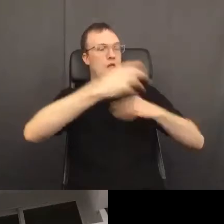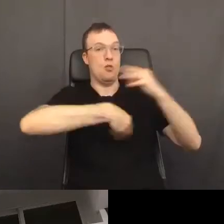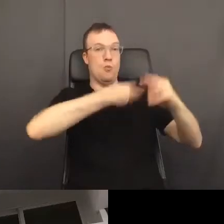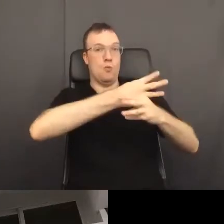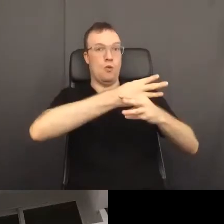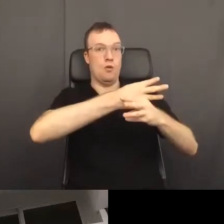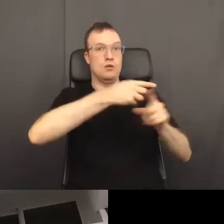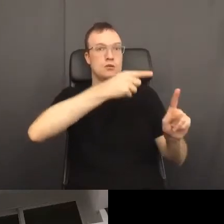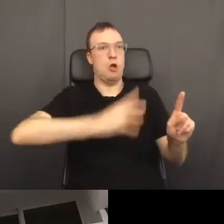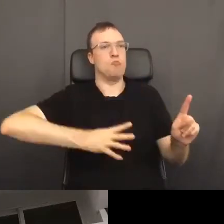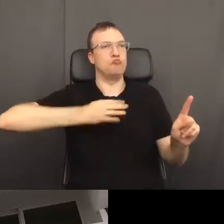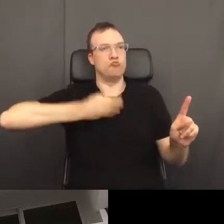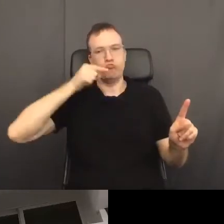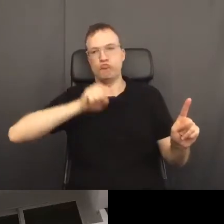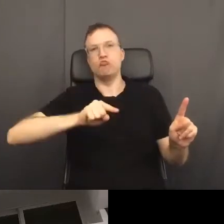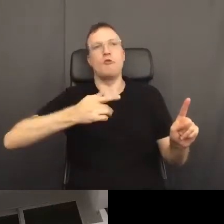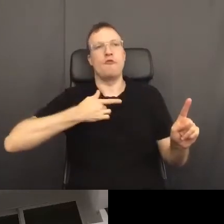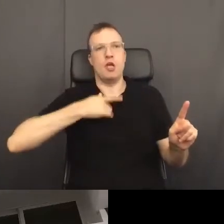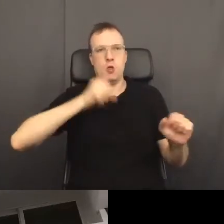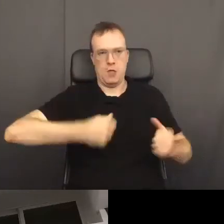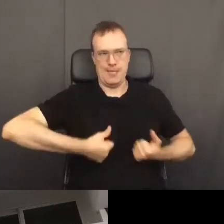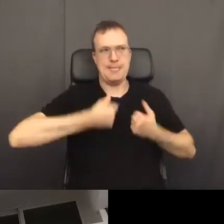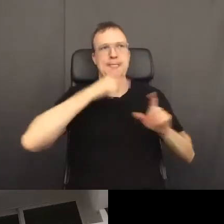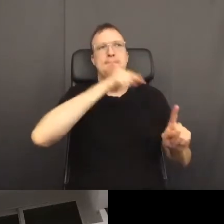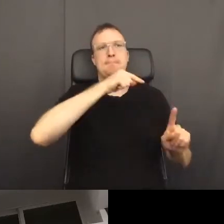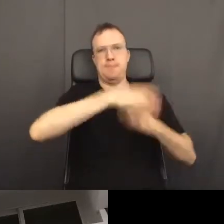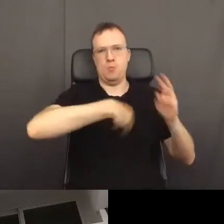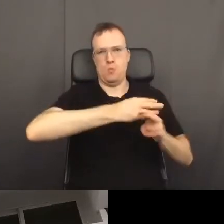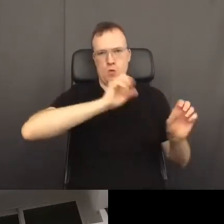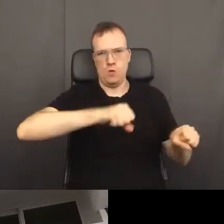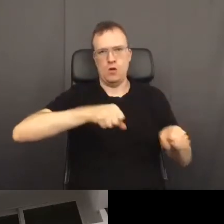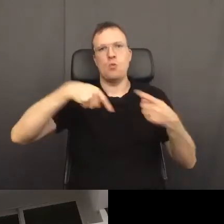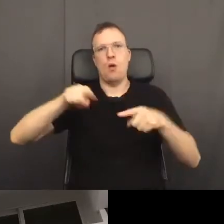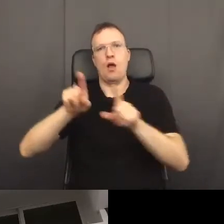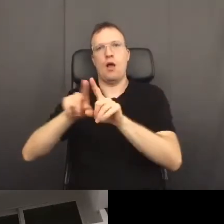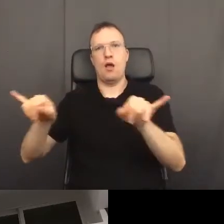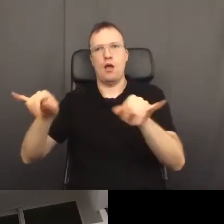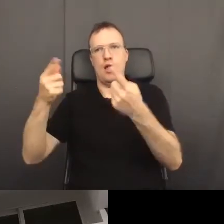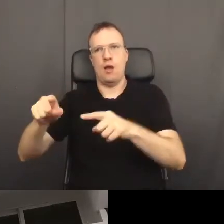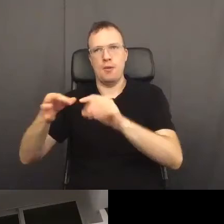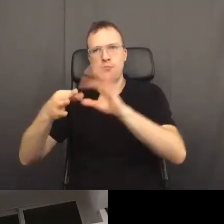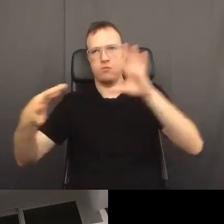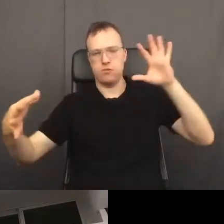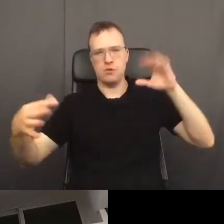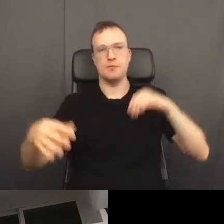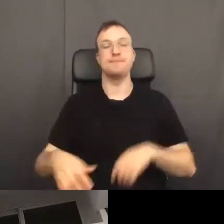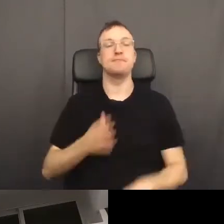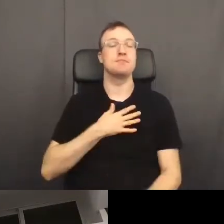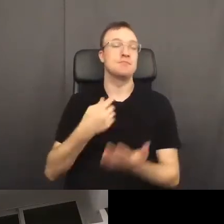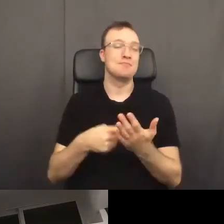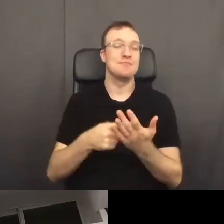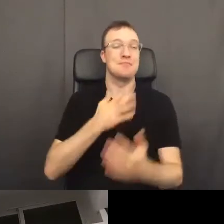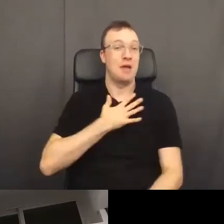was acceptable for him to live in. And I can speak to my experience in